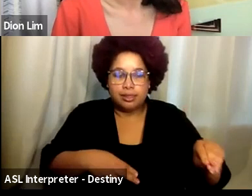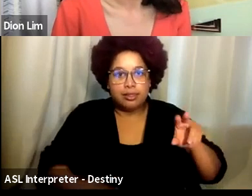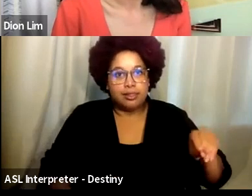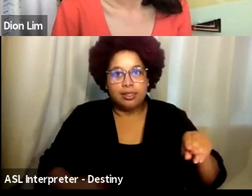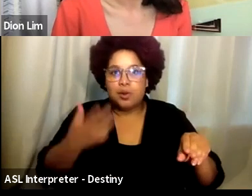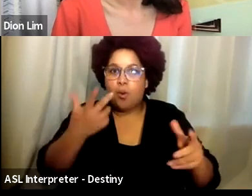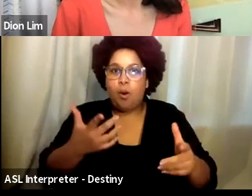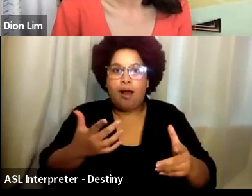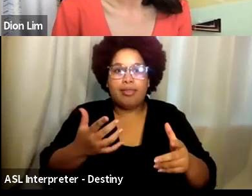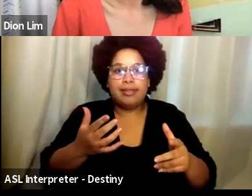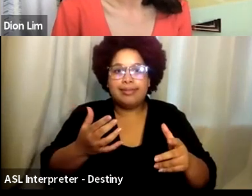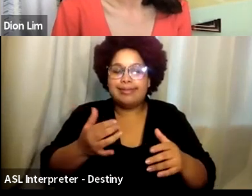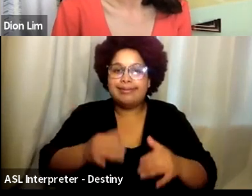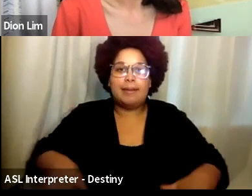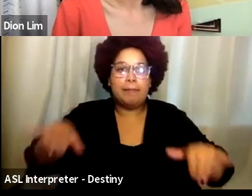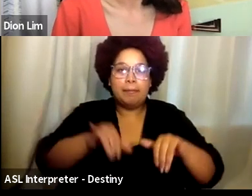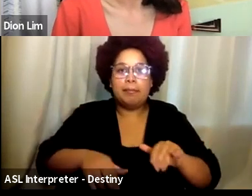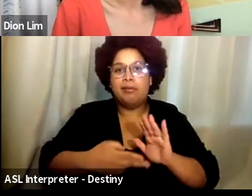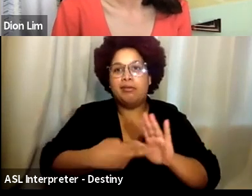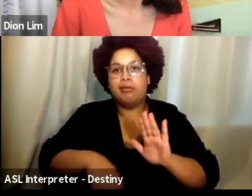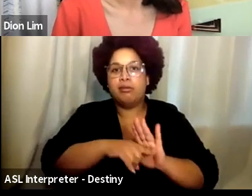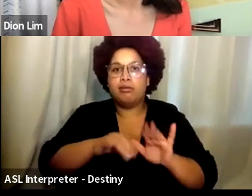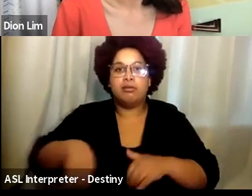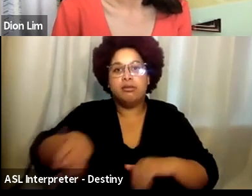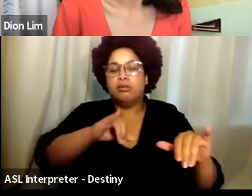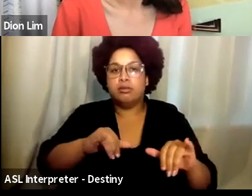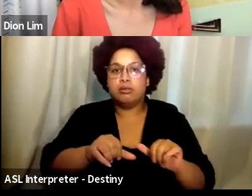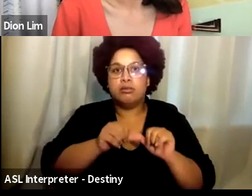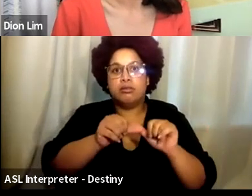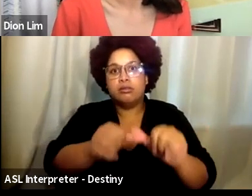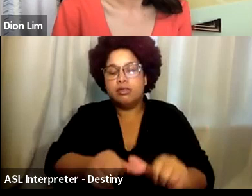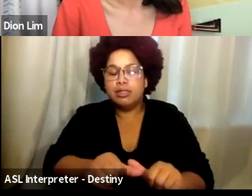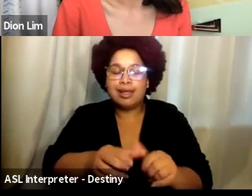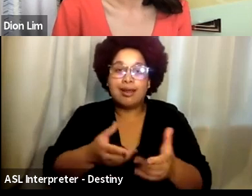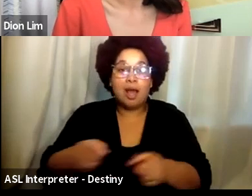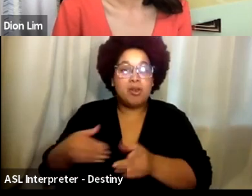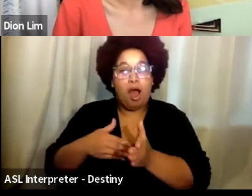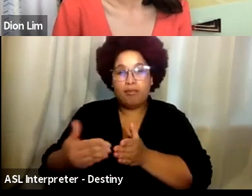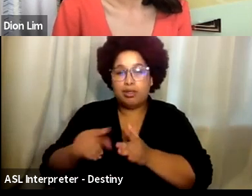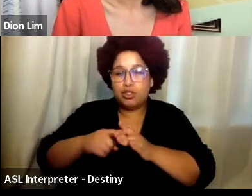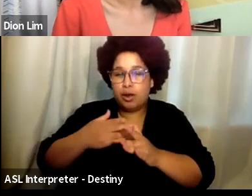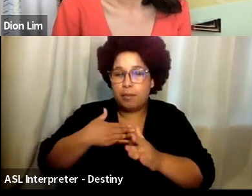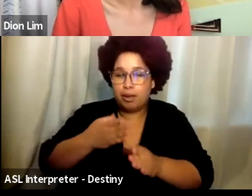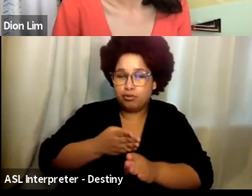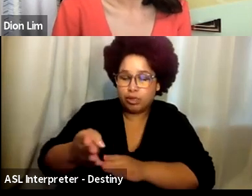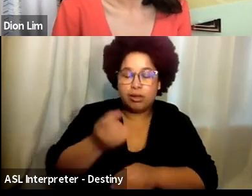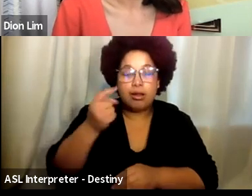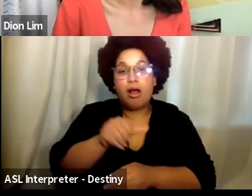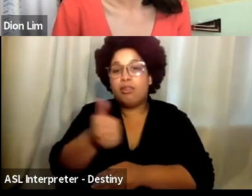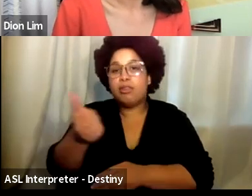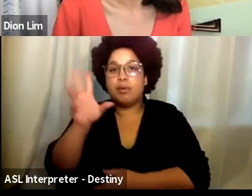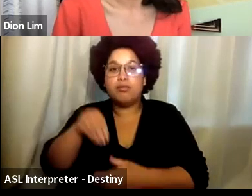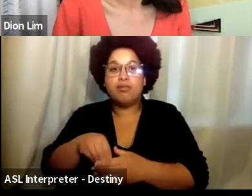keep perpetuating the same stereotypes. So that happened a lot in the beginning of my career. And I mean, and other things too, like, you know, when I